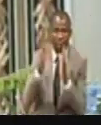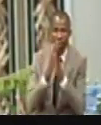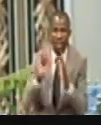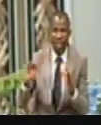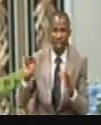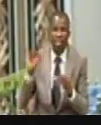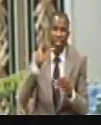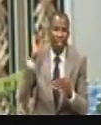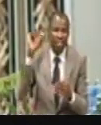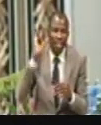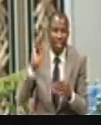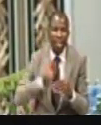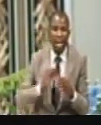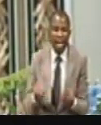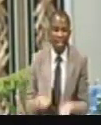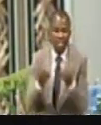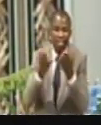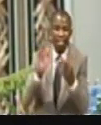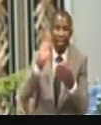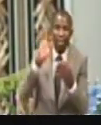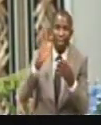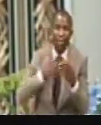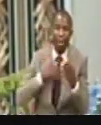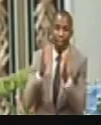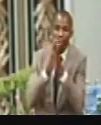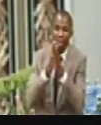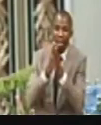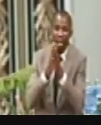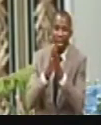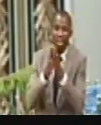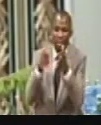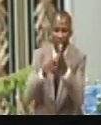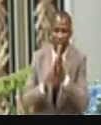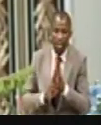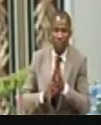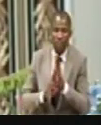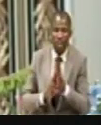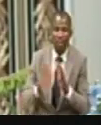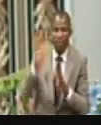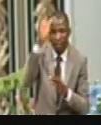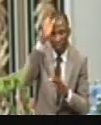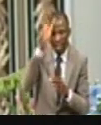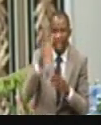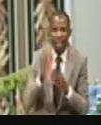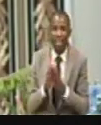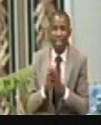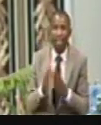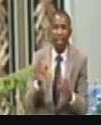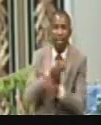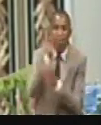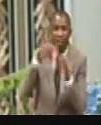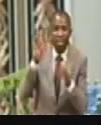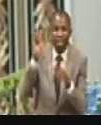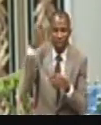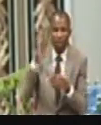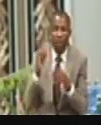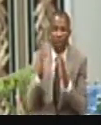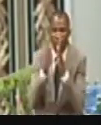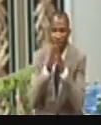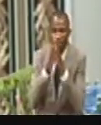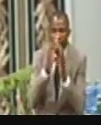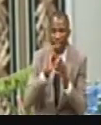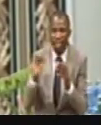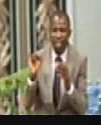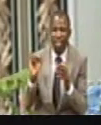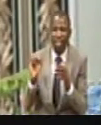God. So yesterday night, I raised up my prayer request, raised up my hand, when our Father in the Lord,